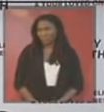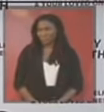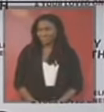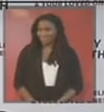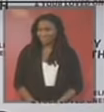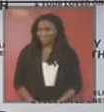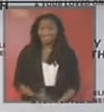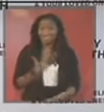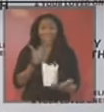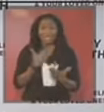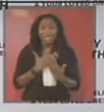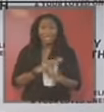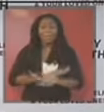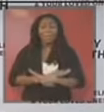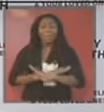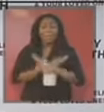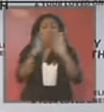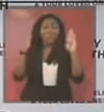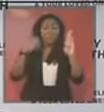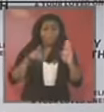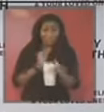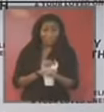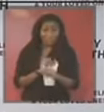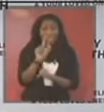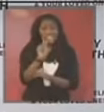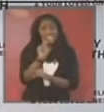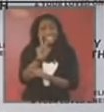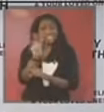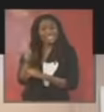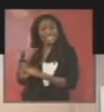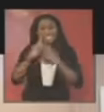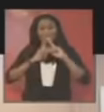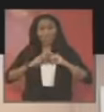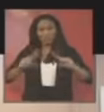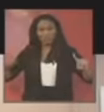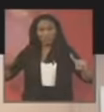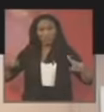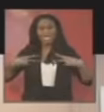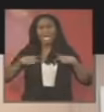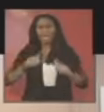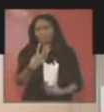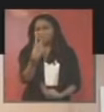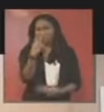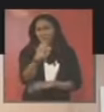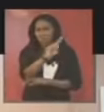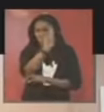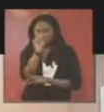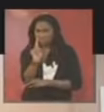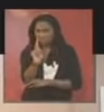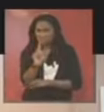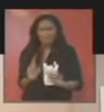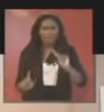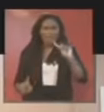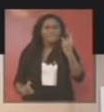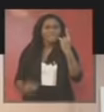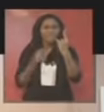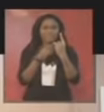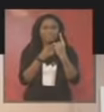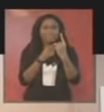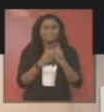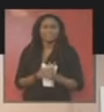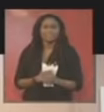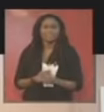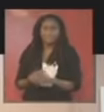Hi, good morning. Alicia Boucher from TV6 News. I have 2 questions. The first is, throughout the